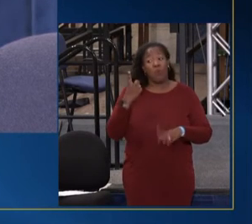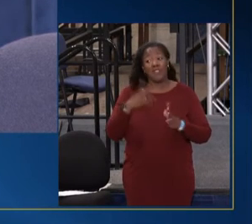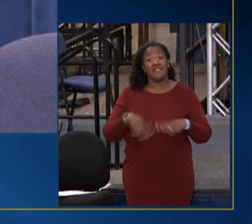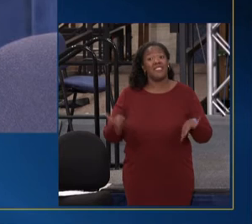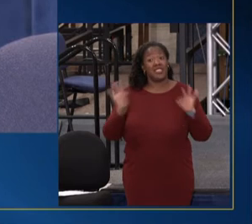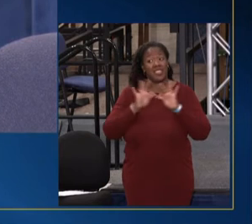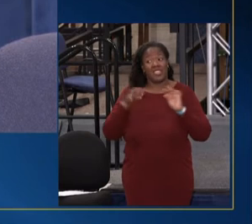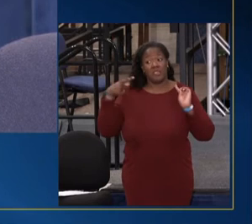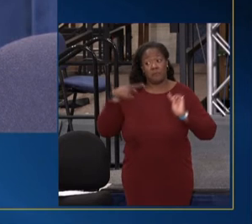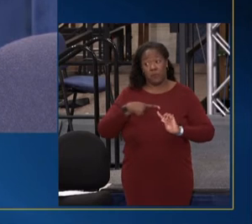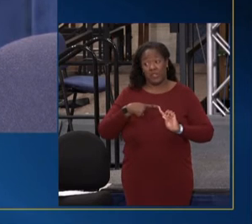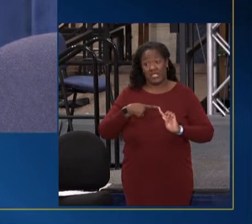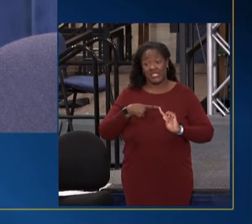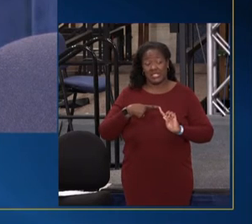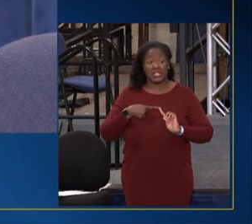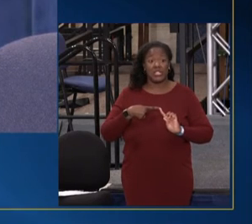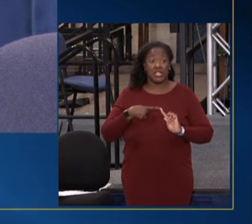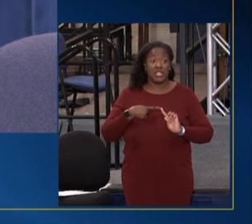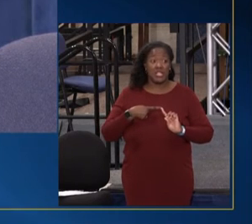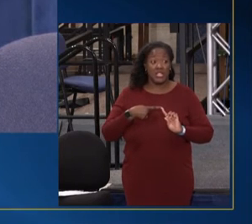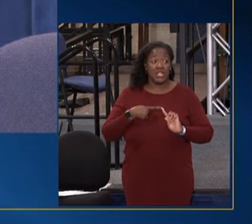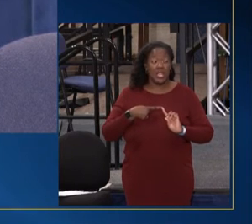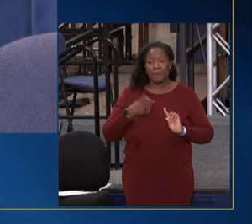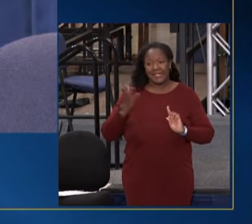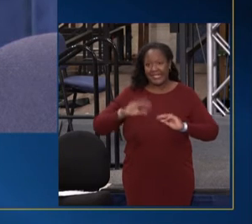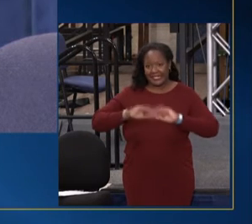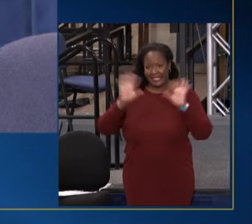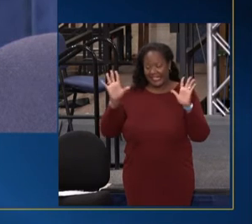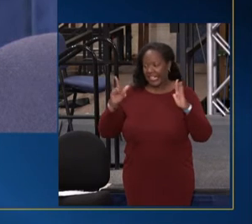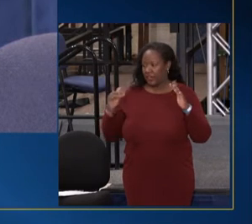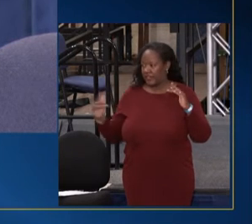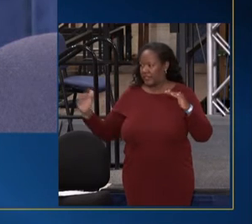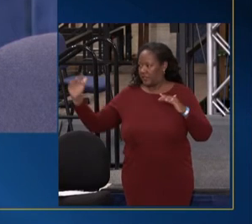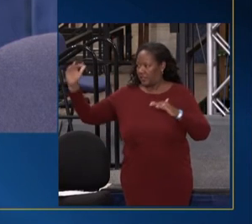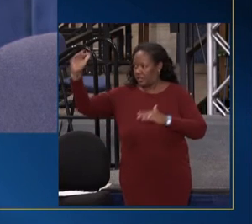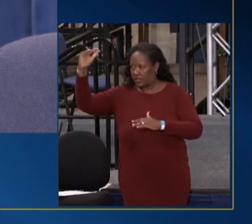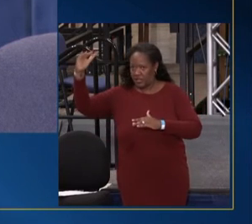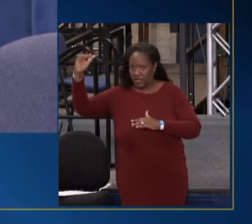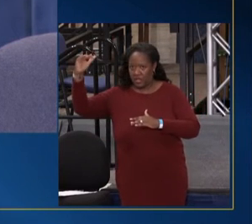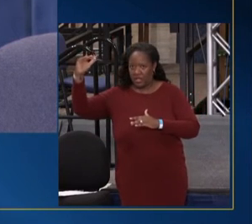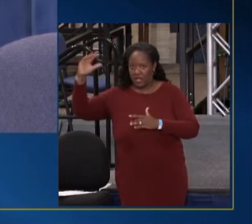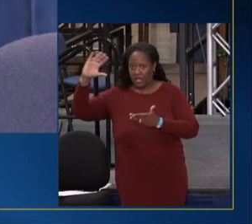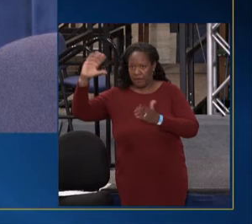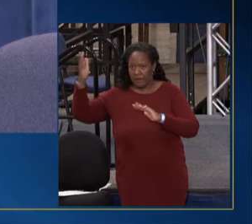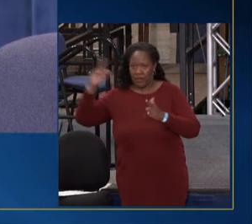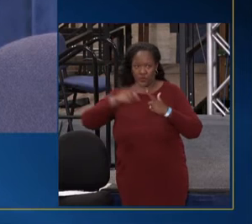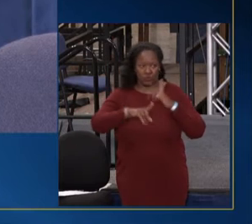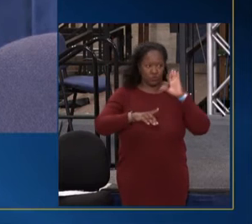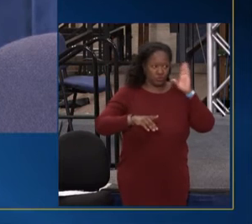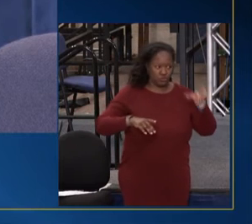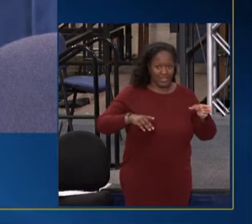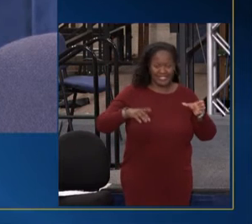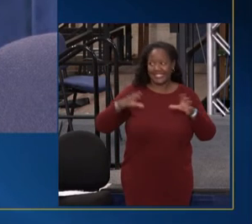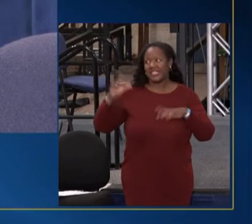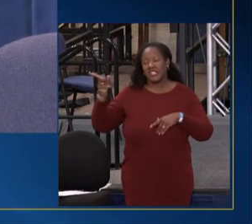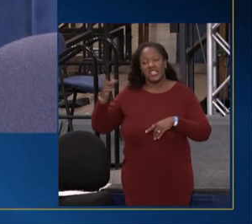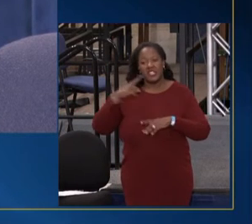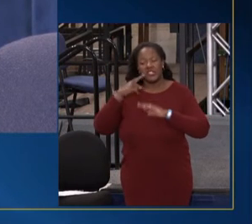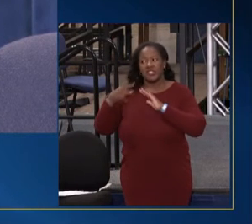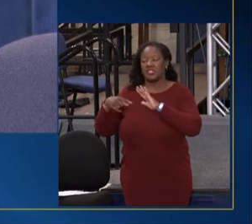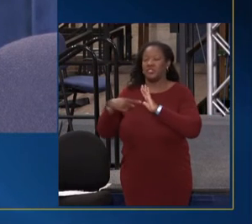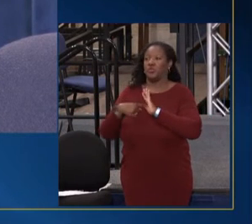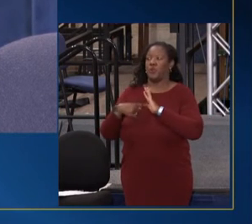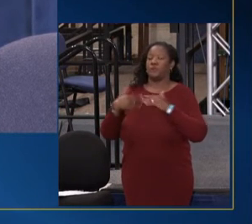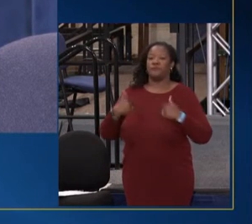data, other than the clear prevalence among all of these conditions, among all the community, really did highlight for us